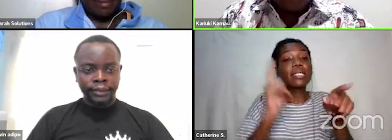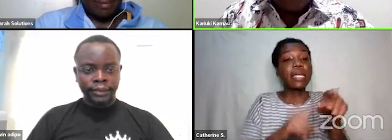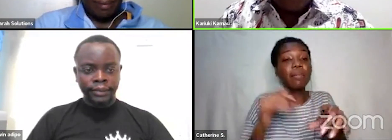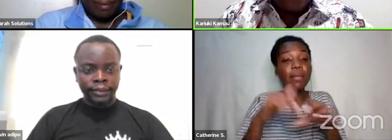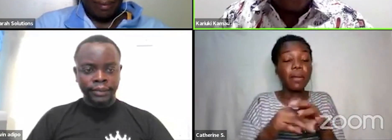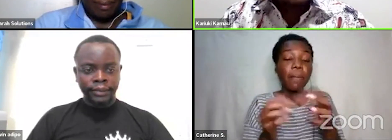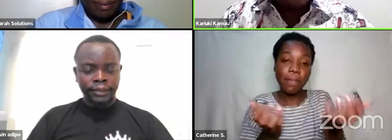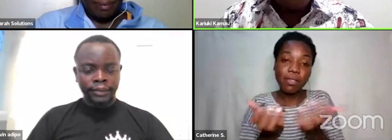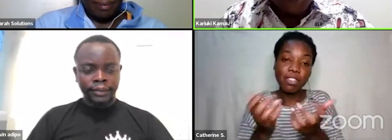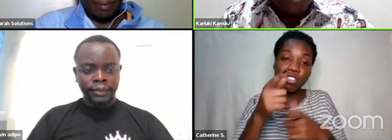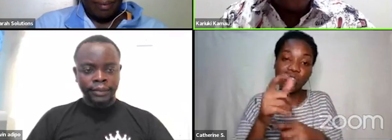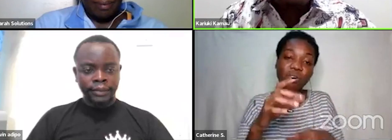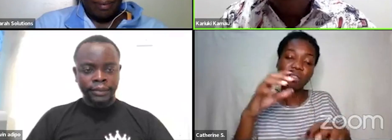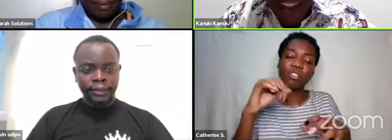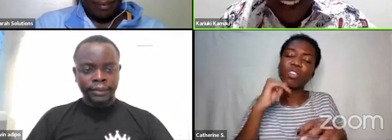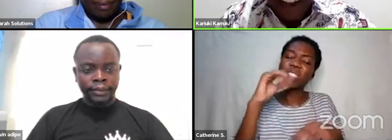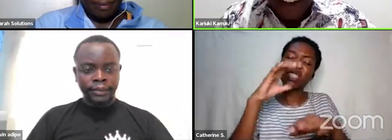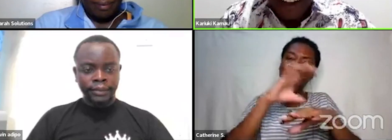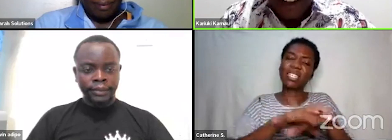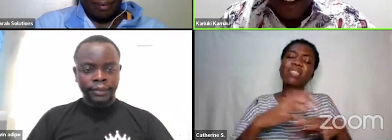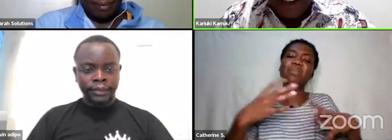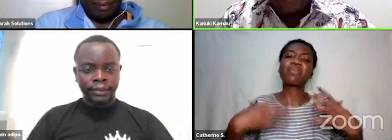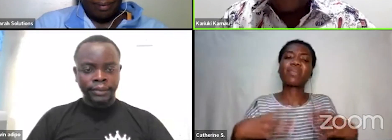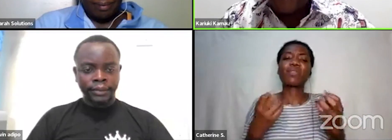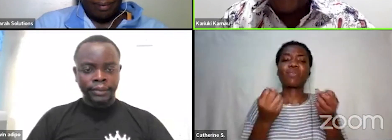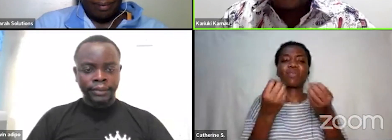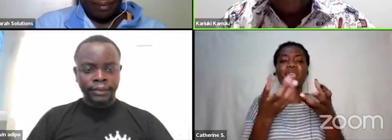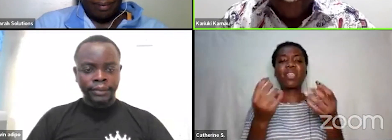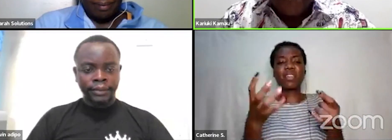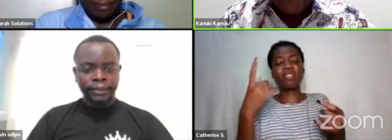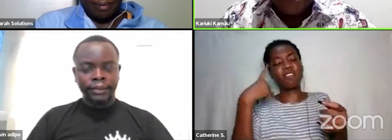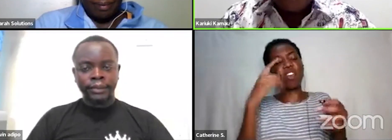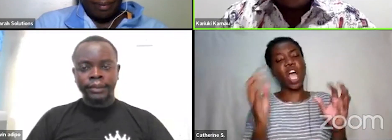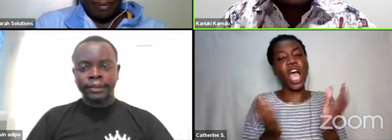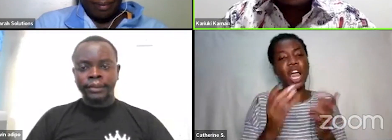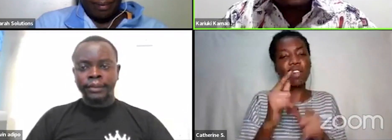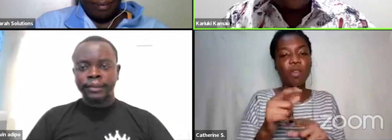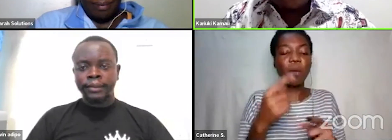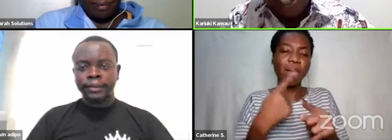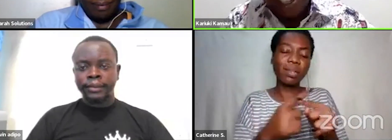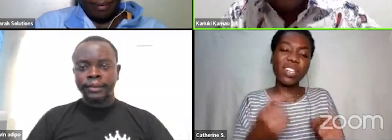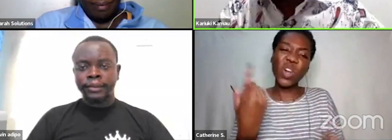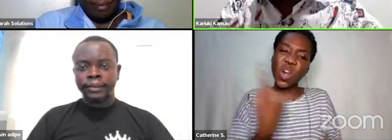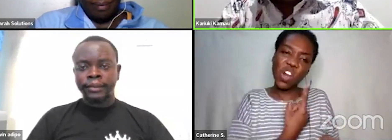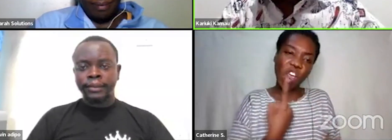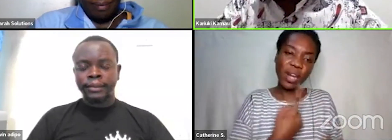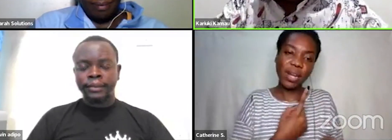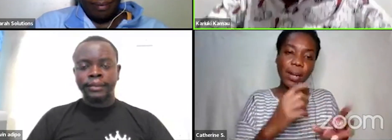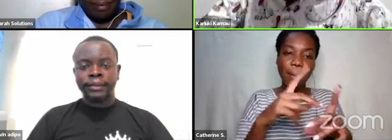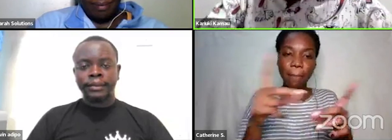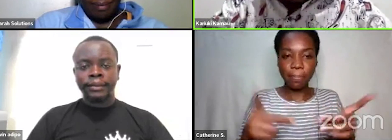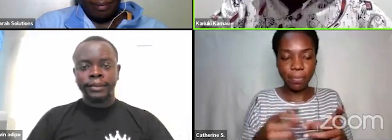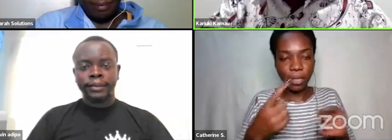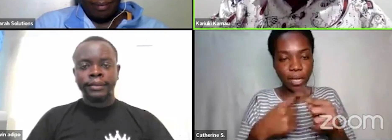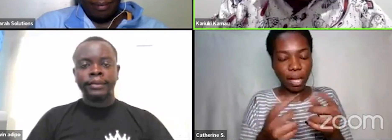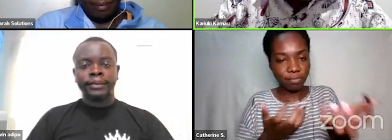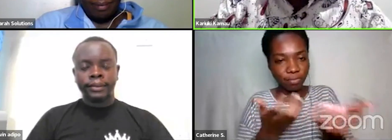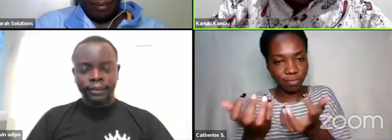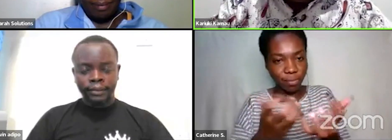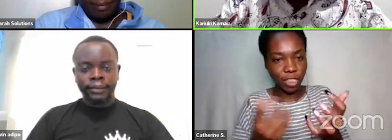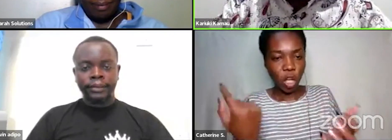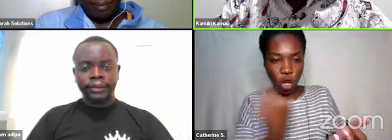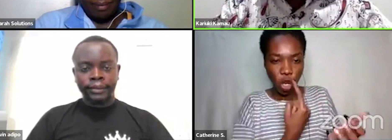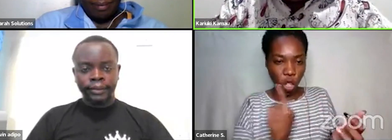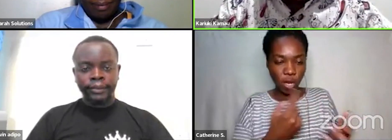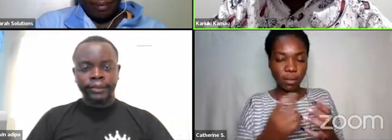not get so many people to encourage you. It is a ordinary pack. And again, I state, entrepreneurship is a ordinary pack. See